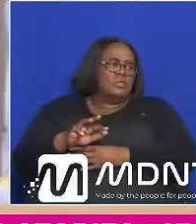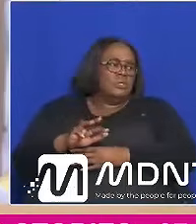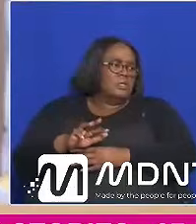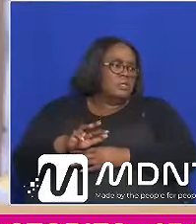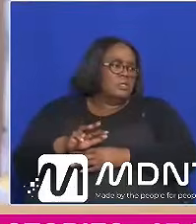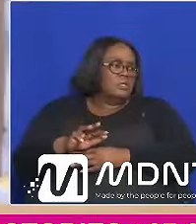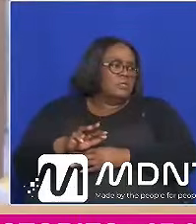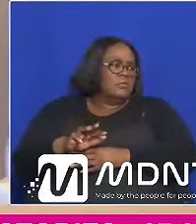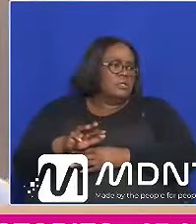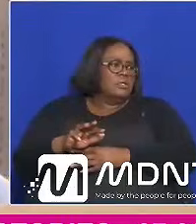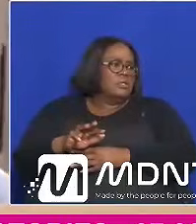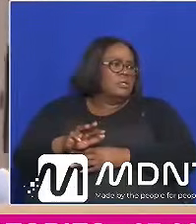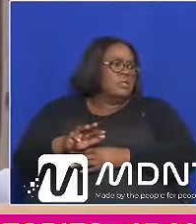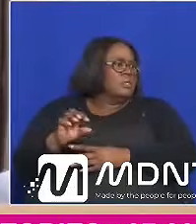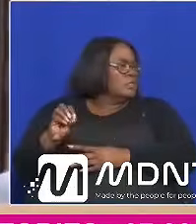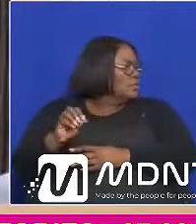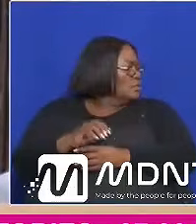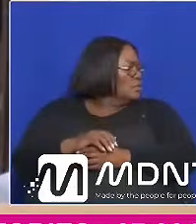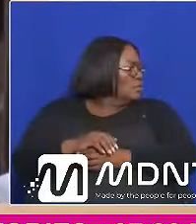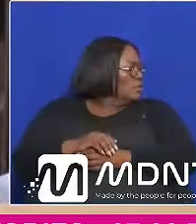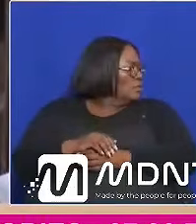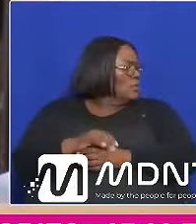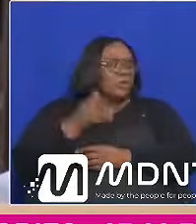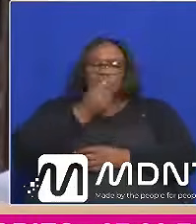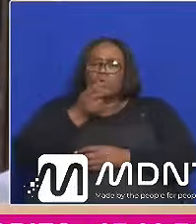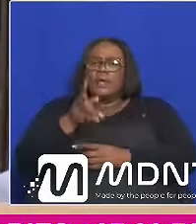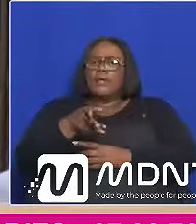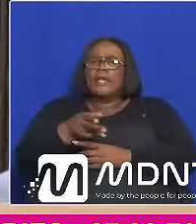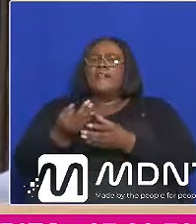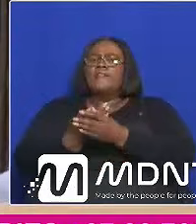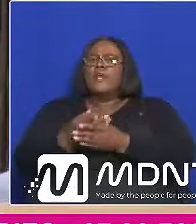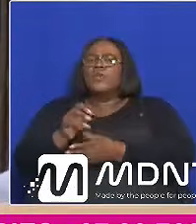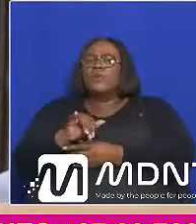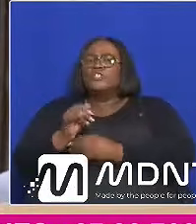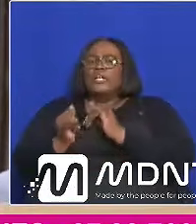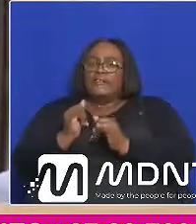Sorry again, just for our benefit, which file are we currently? 11.